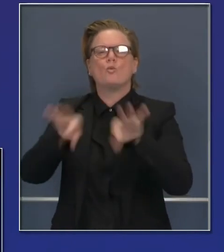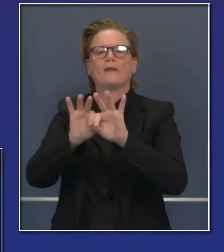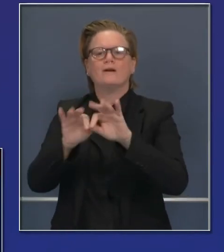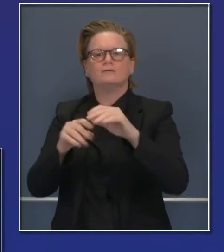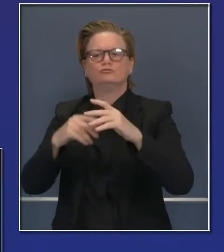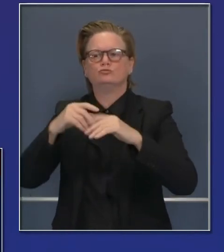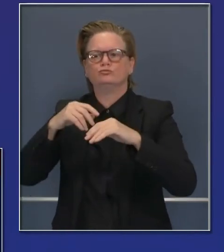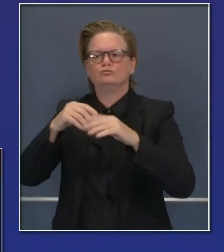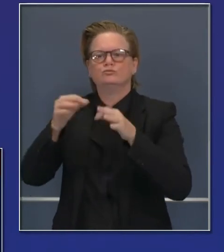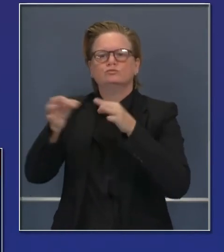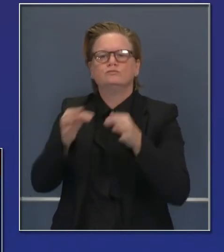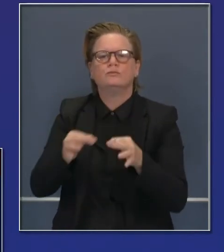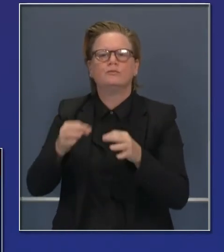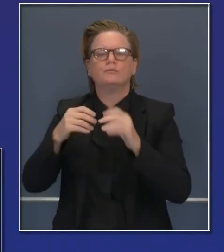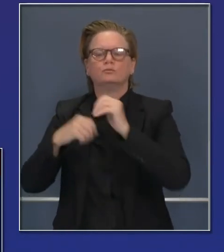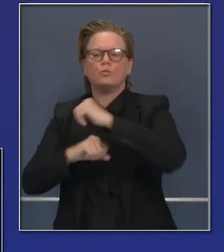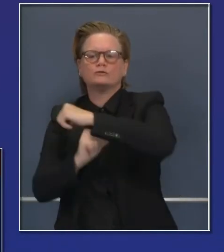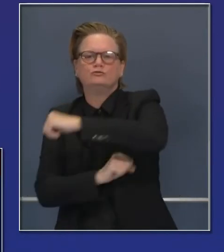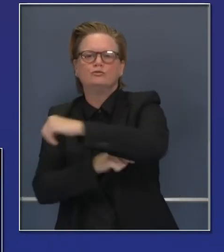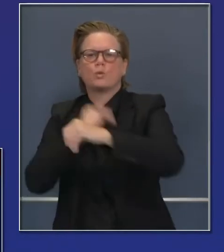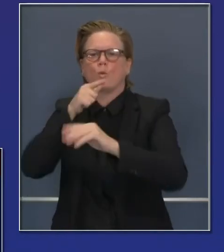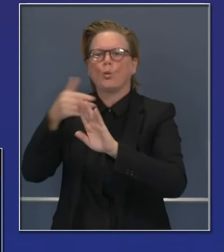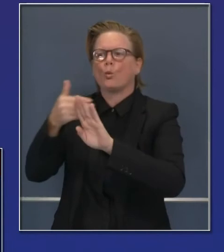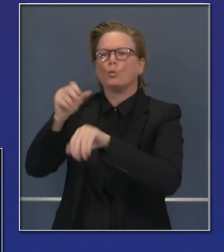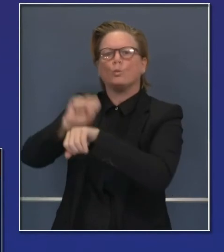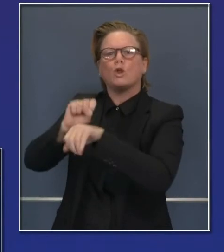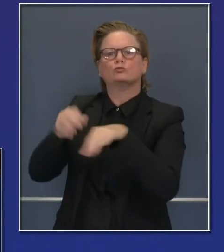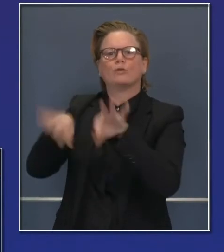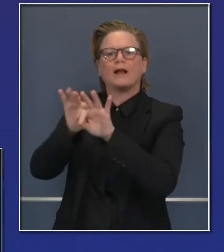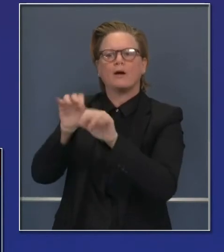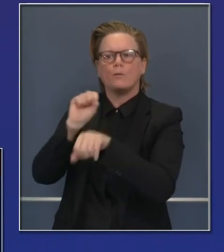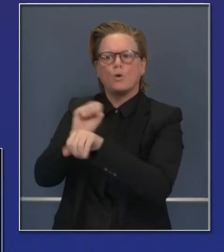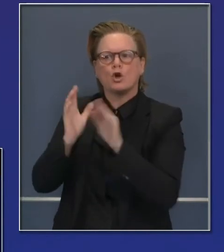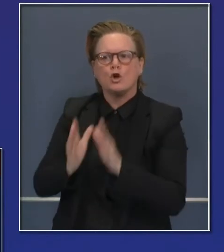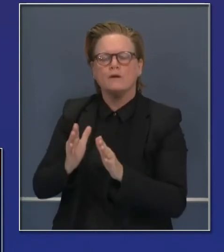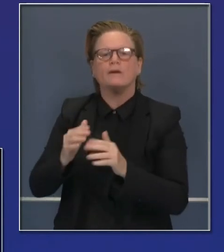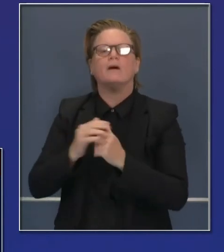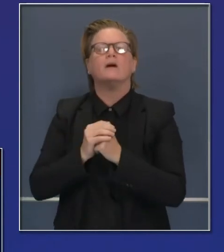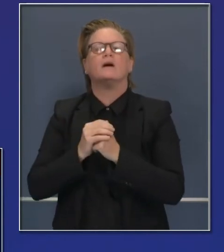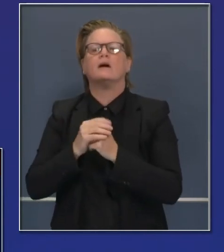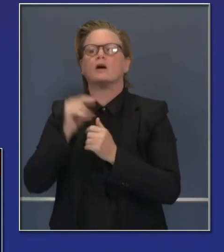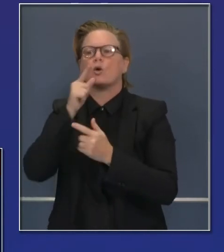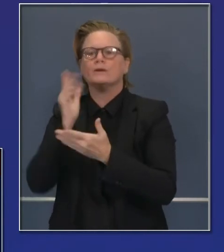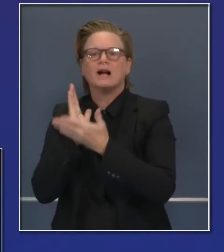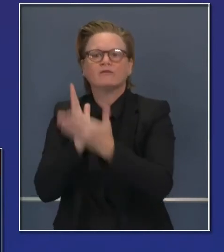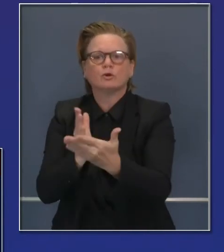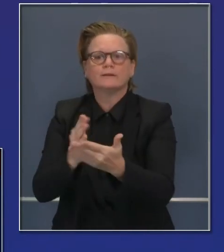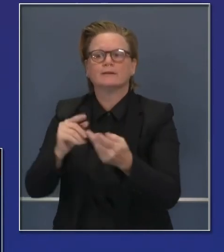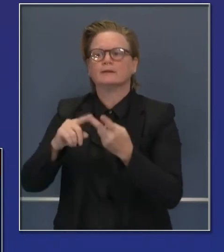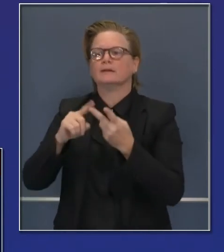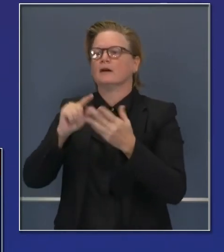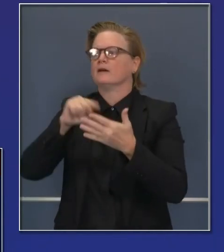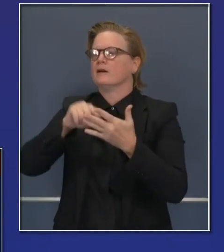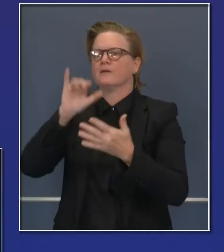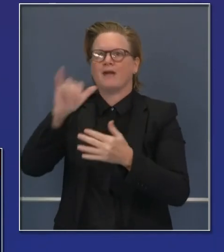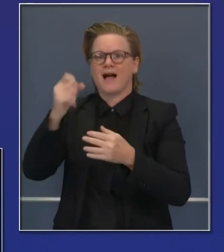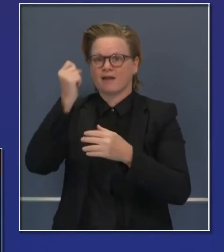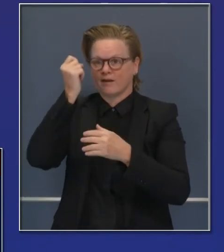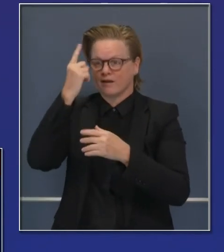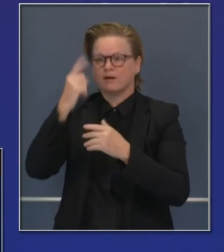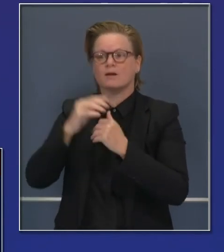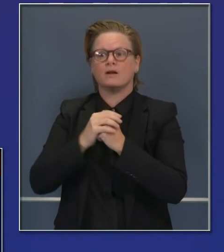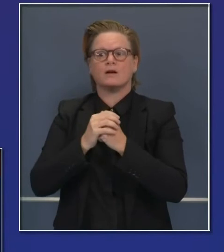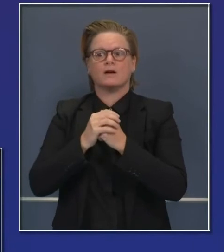put out retail occupancy at 20% capacity. What we want to avoid is concentrating just in large box